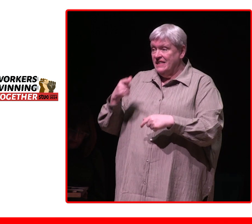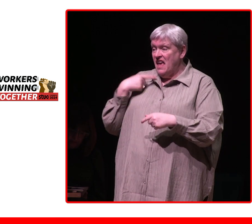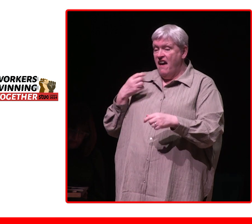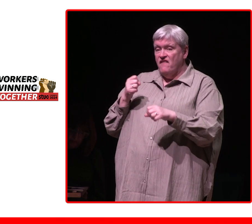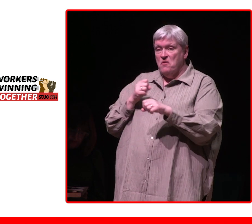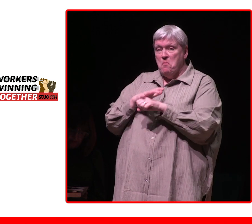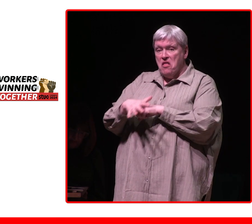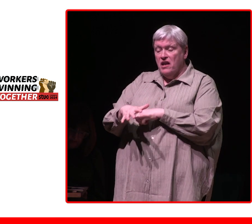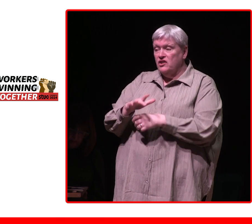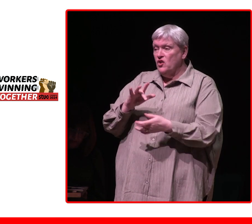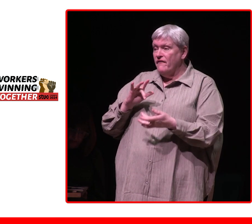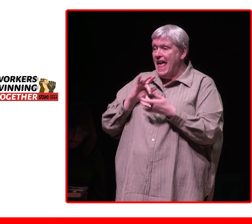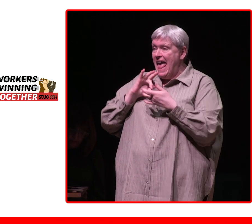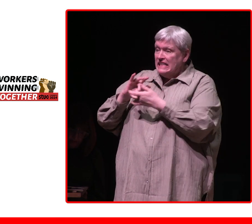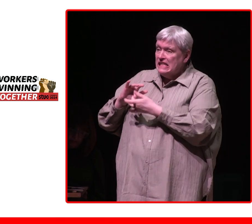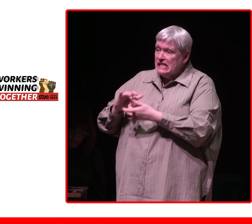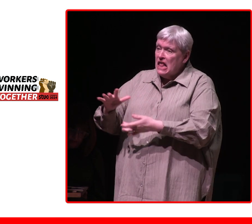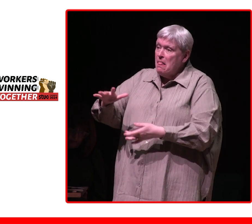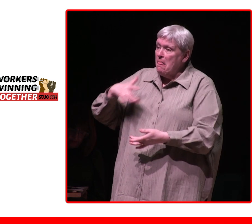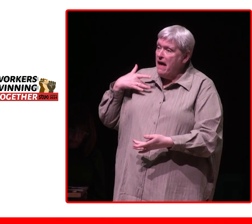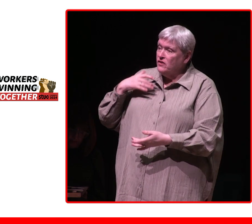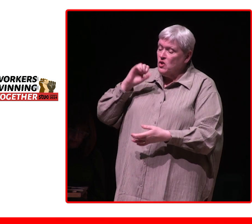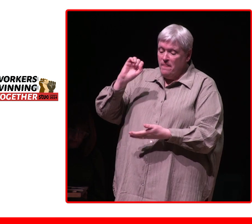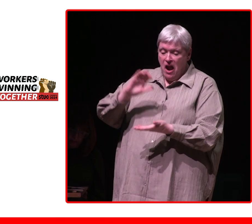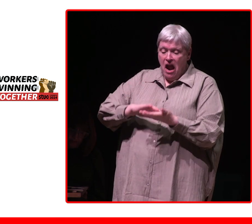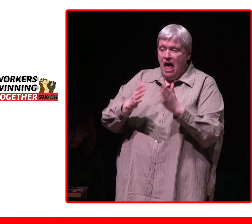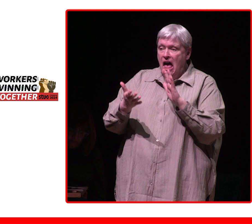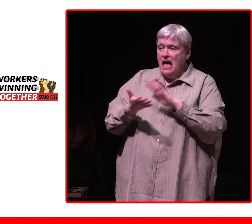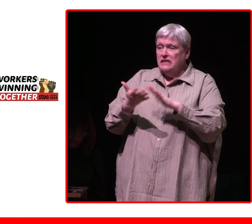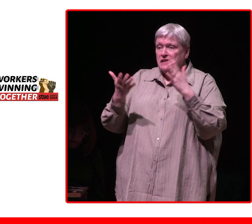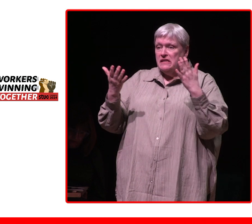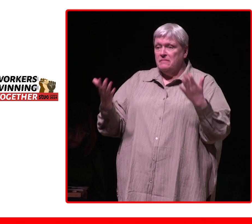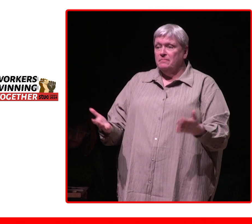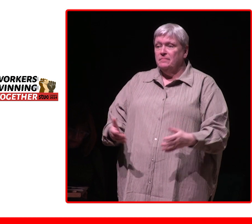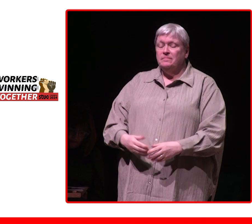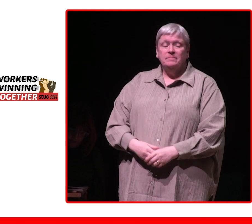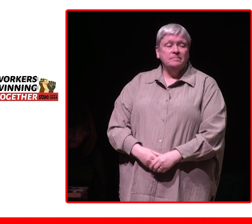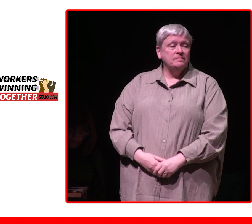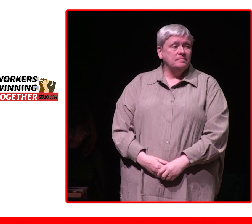of innocent lives on their hands.